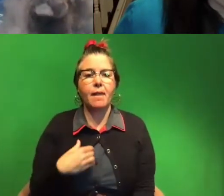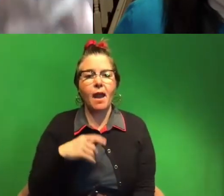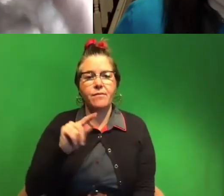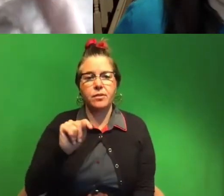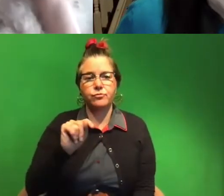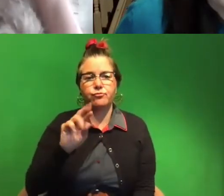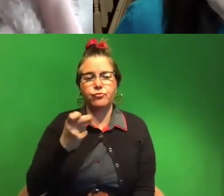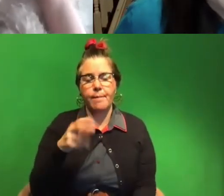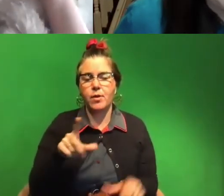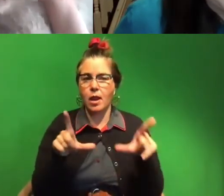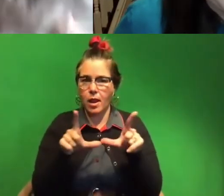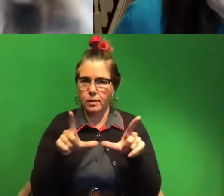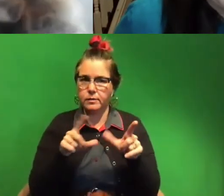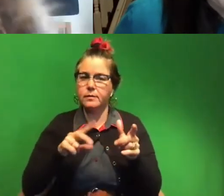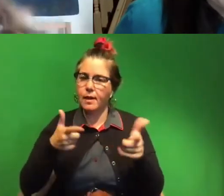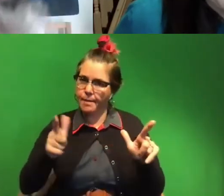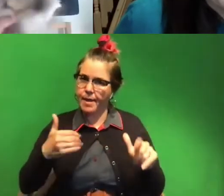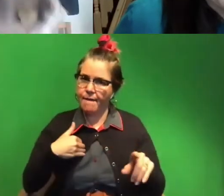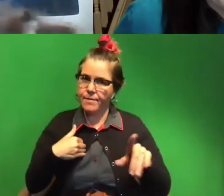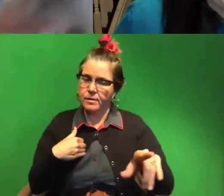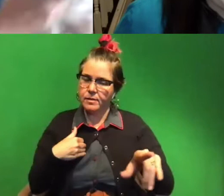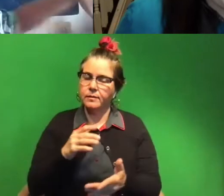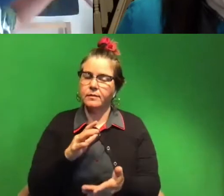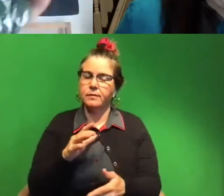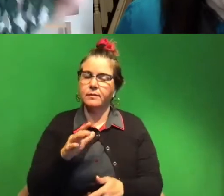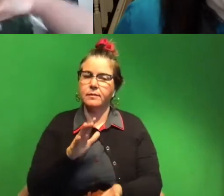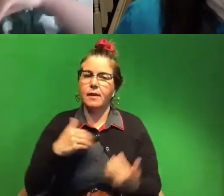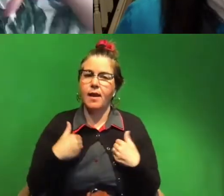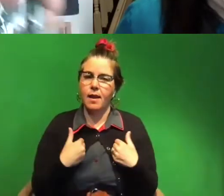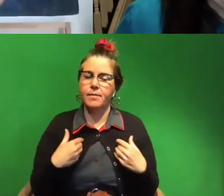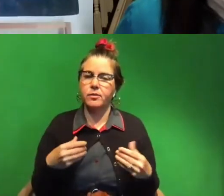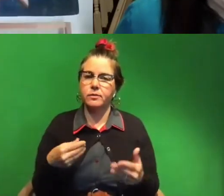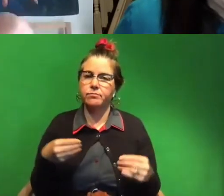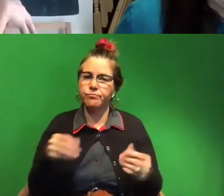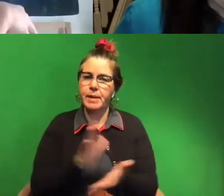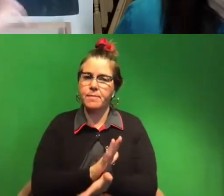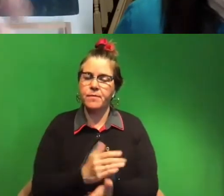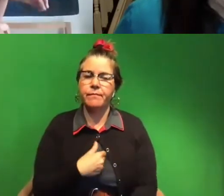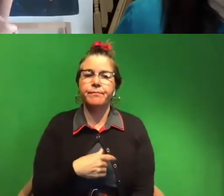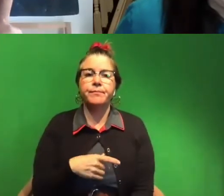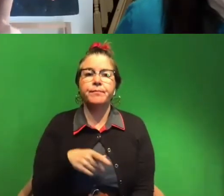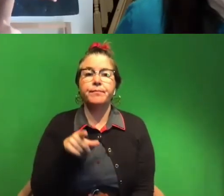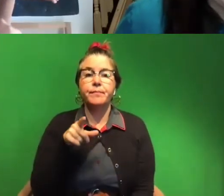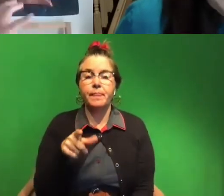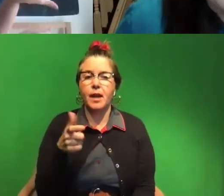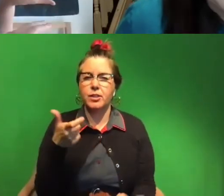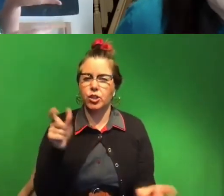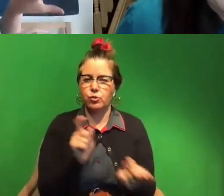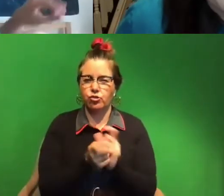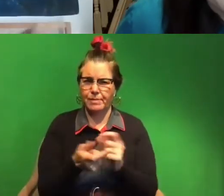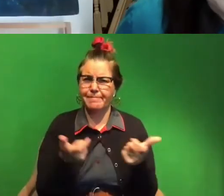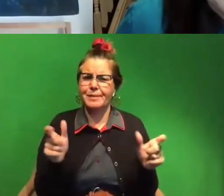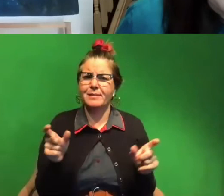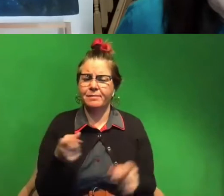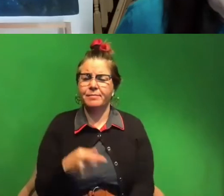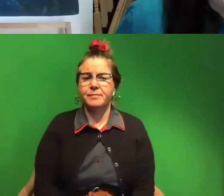in Florida, which denotes allowing me to have some of these animals. And so that's a major change. That's a big